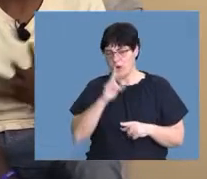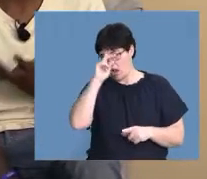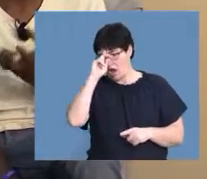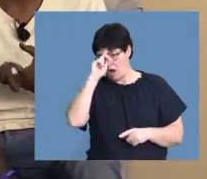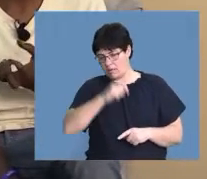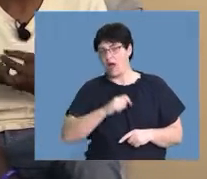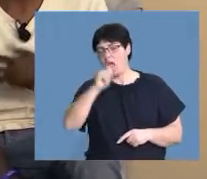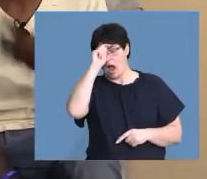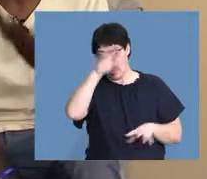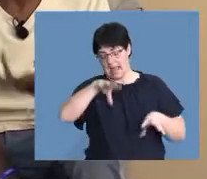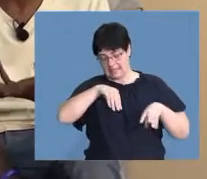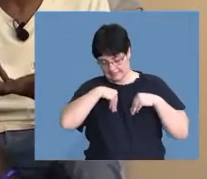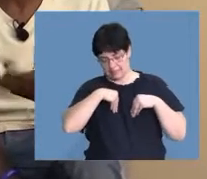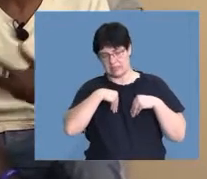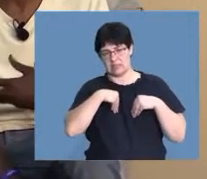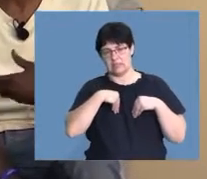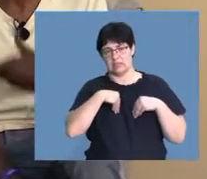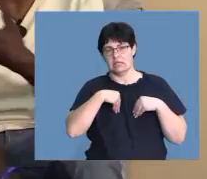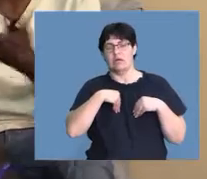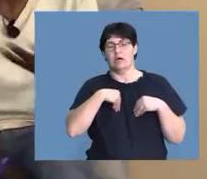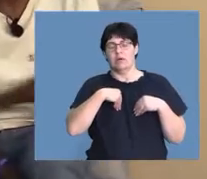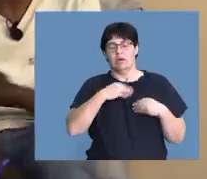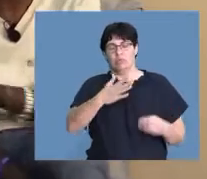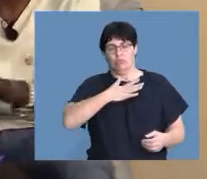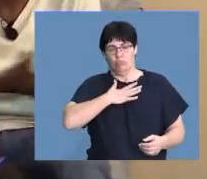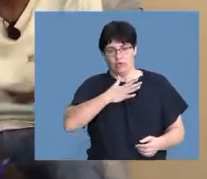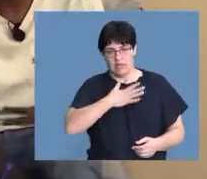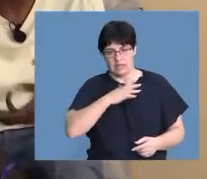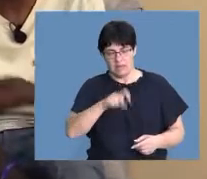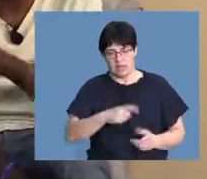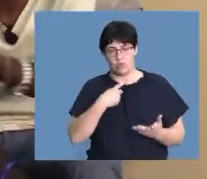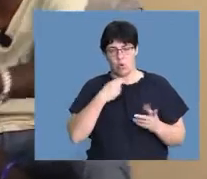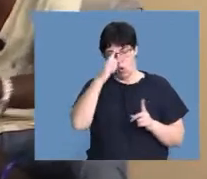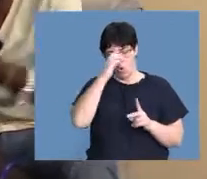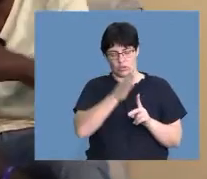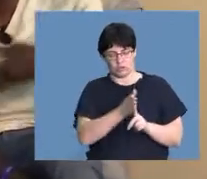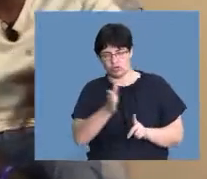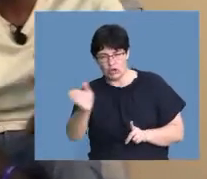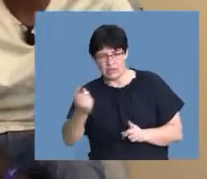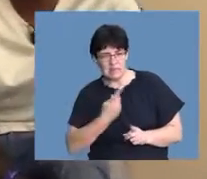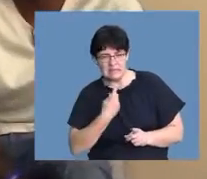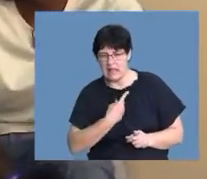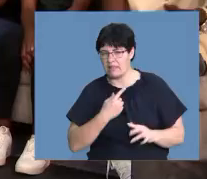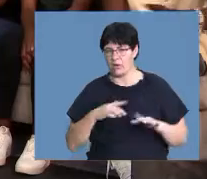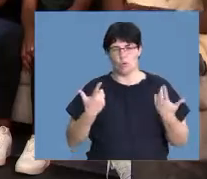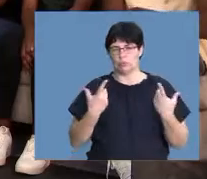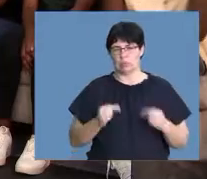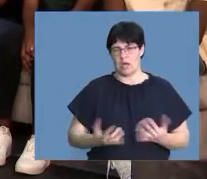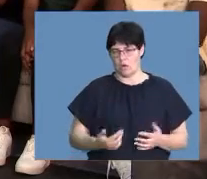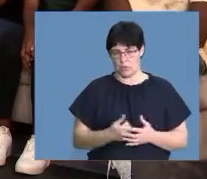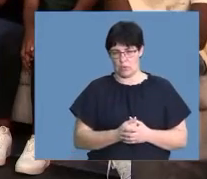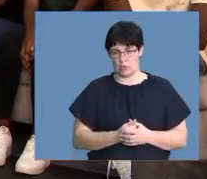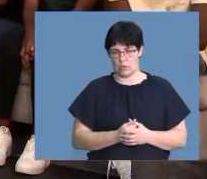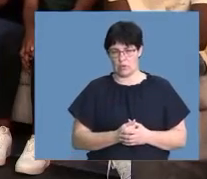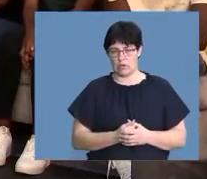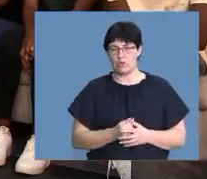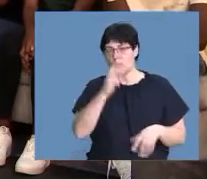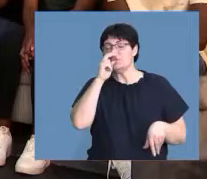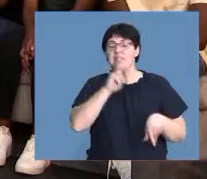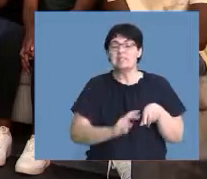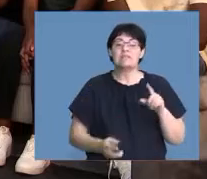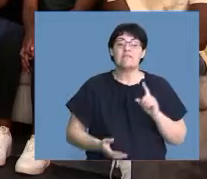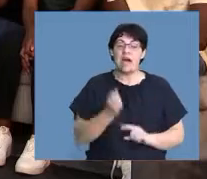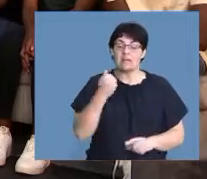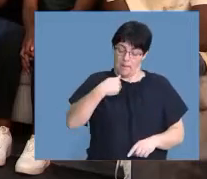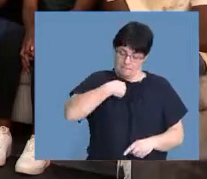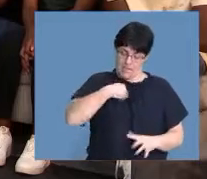acknowledge and go, okay, should I breathe or should I distract myself? Should I take a mark? Should I go for a walk? You need to find out what